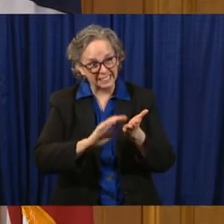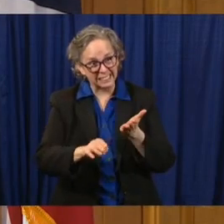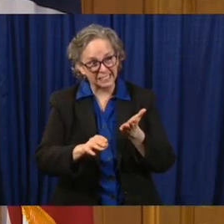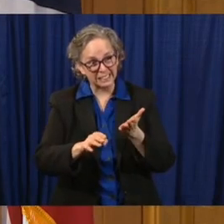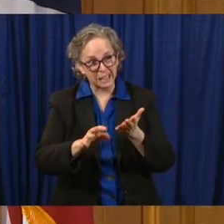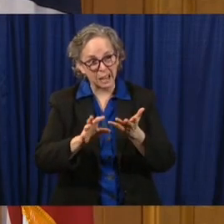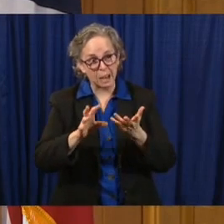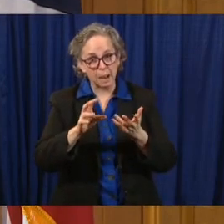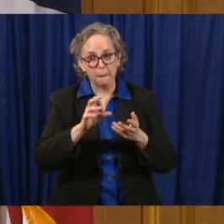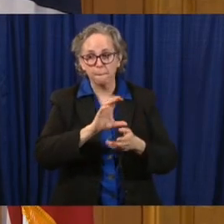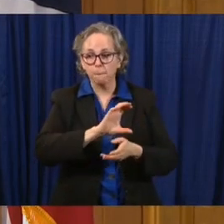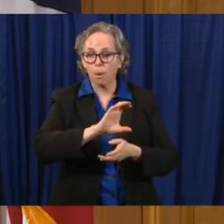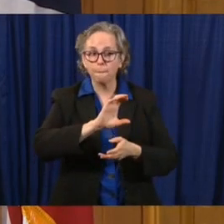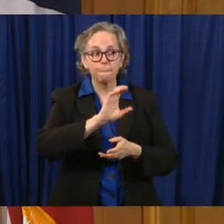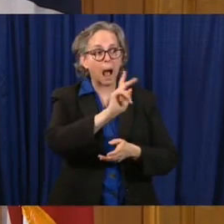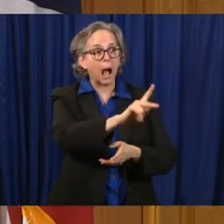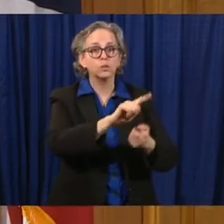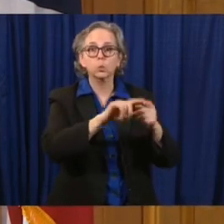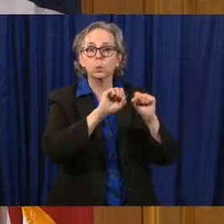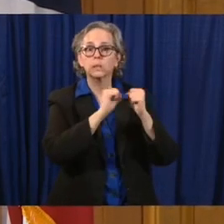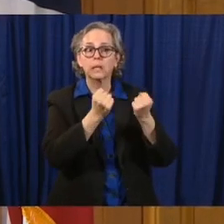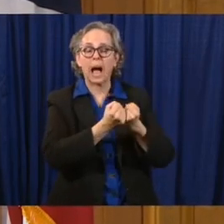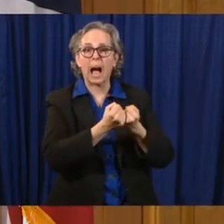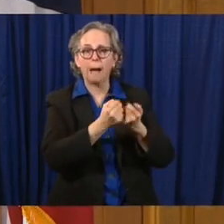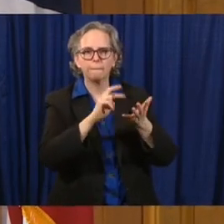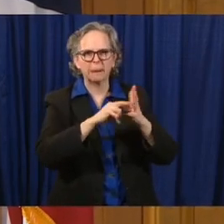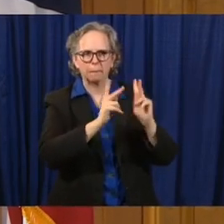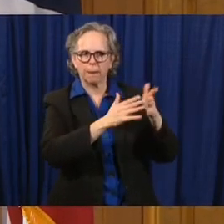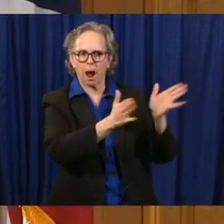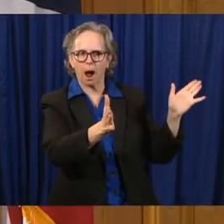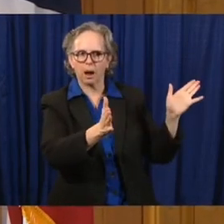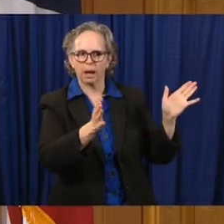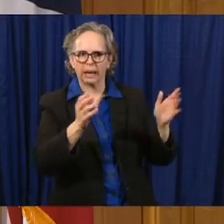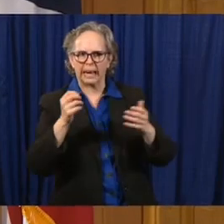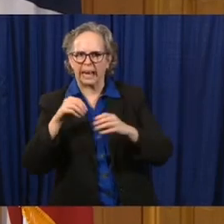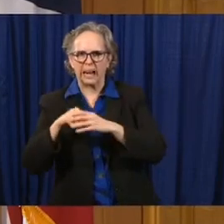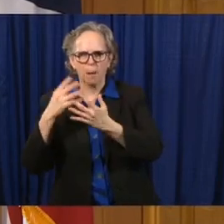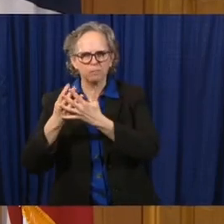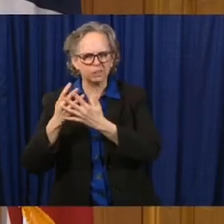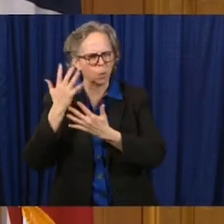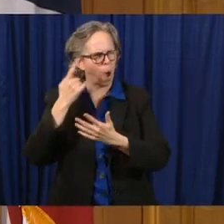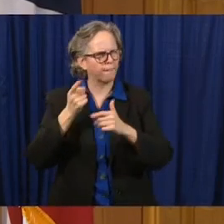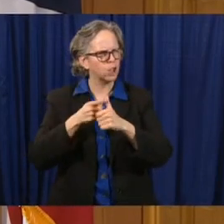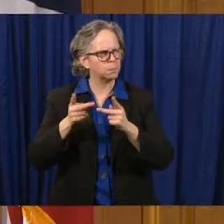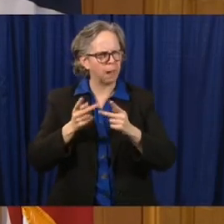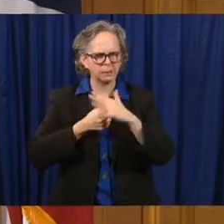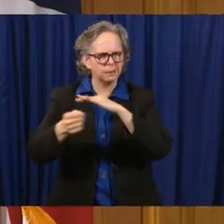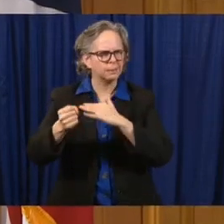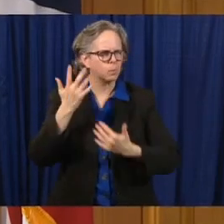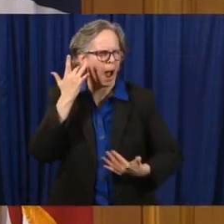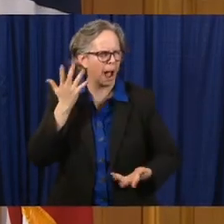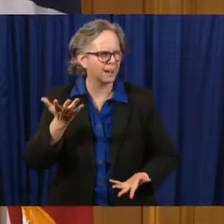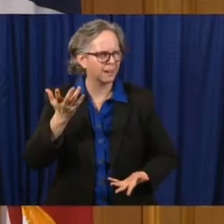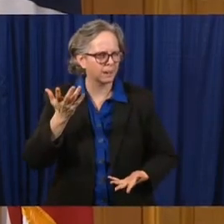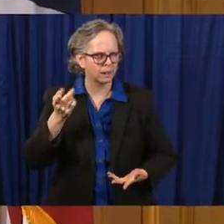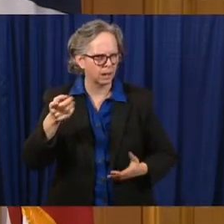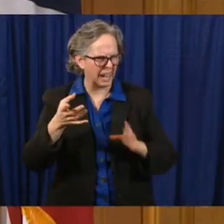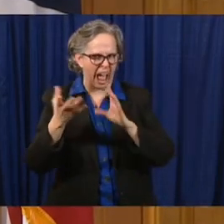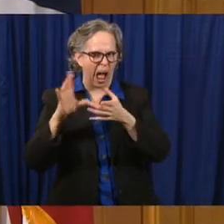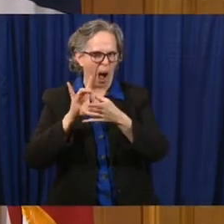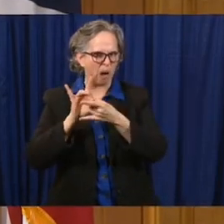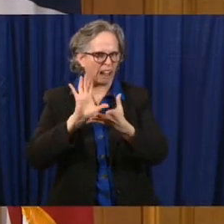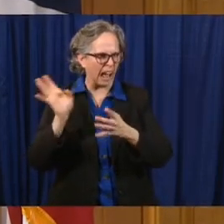They are there in prison for a reason. There's been a decision that has been made by a judge to sentence